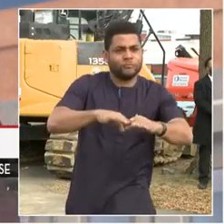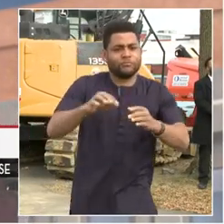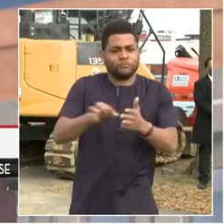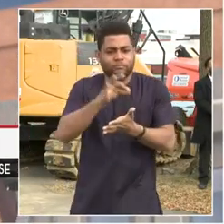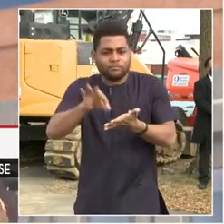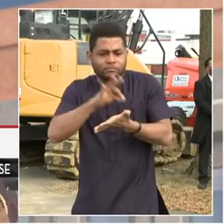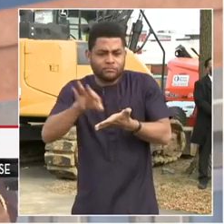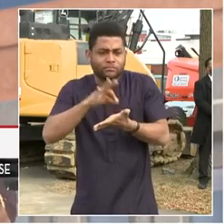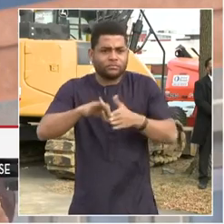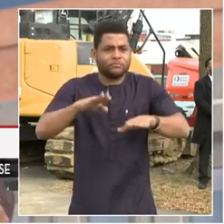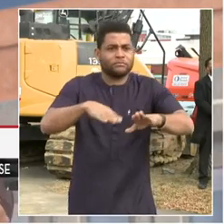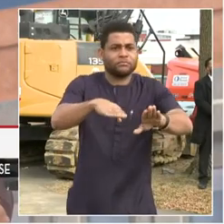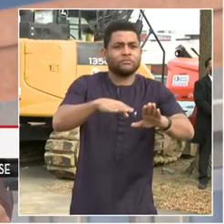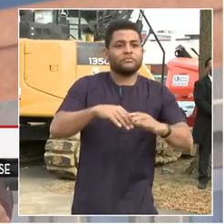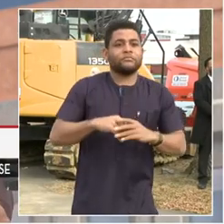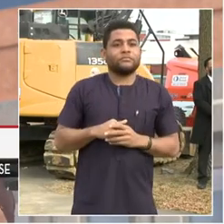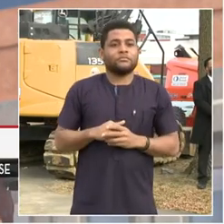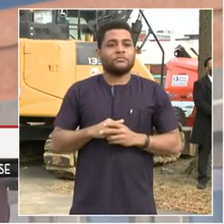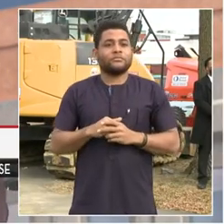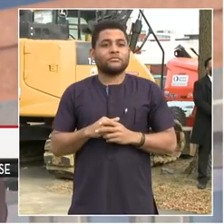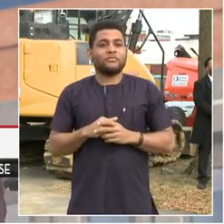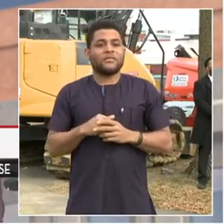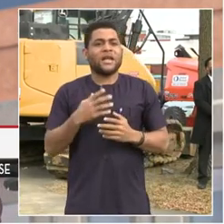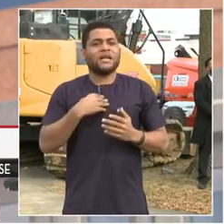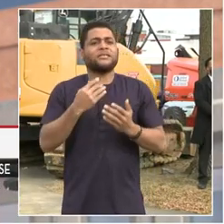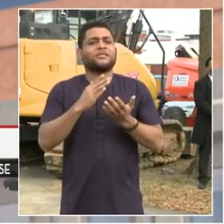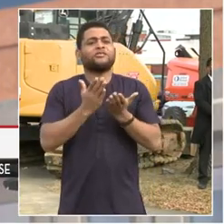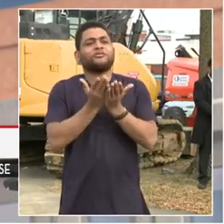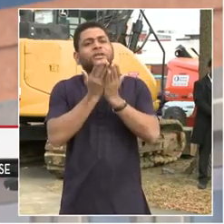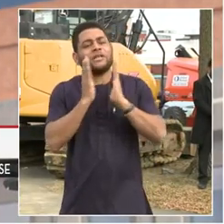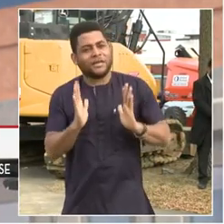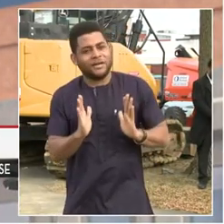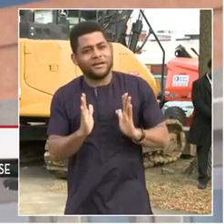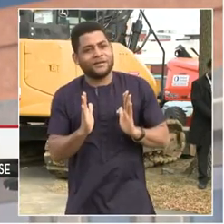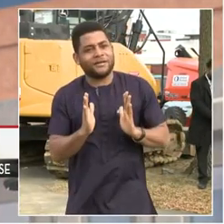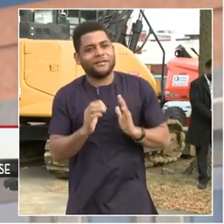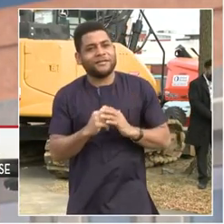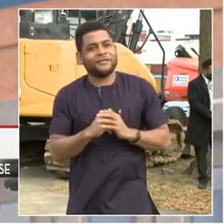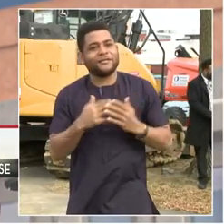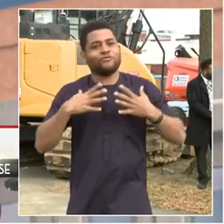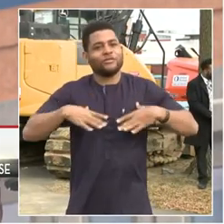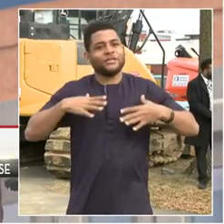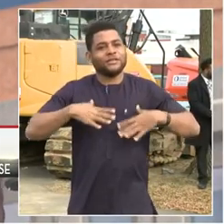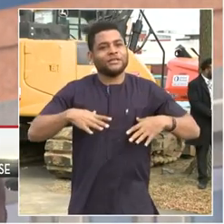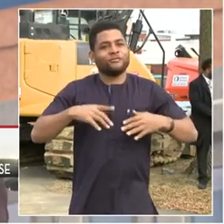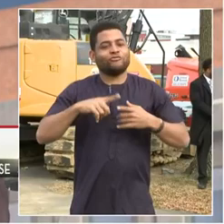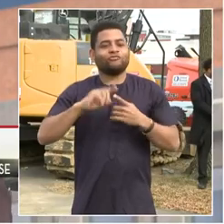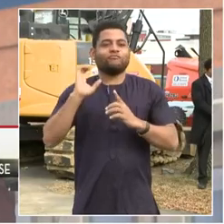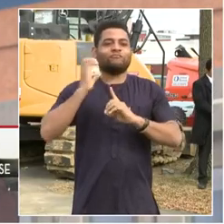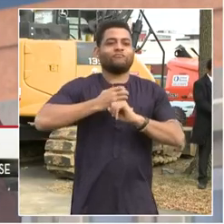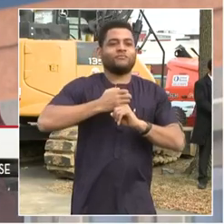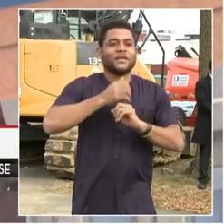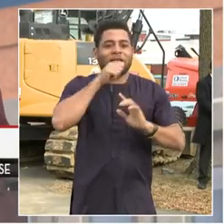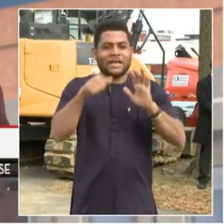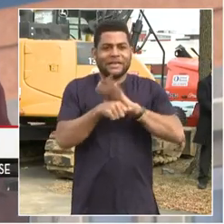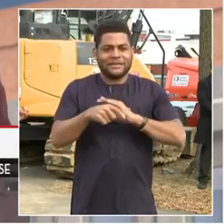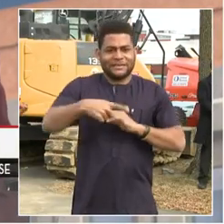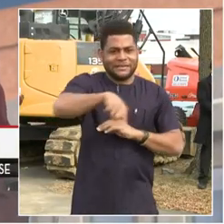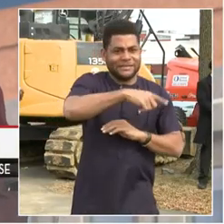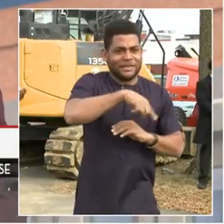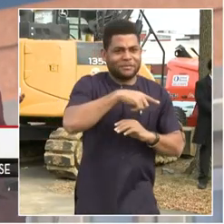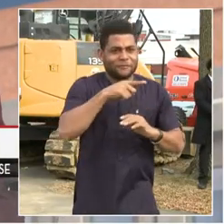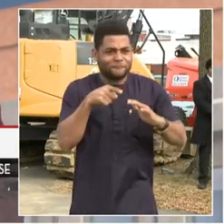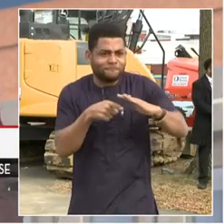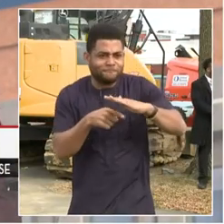the contributions of Frederick Douglass as the great abolitionist, we would be a very different country sitting here today. So I am